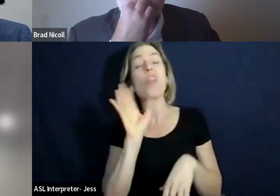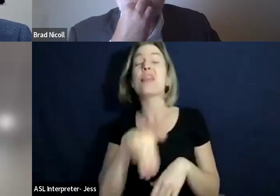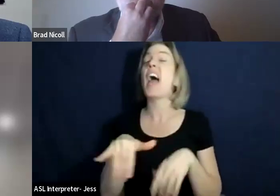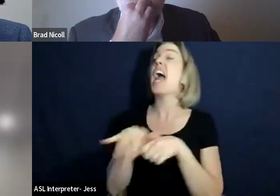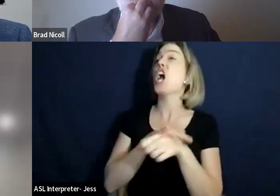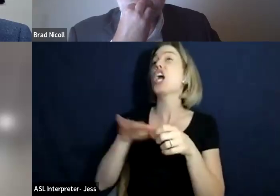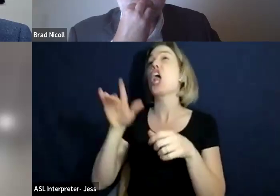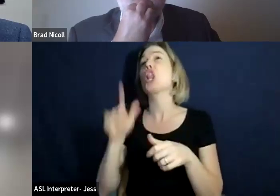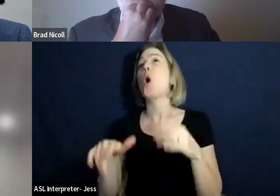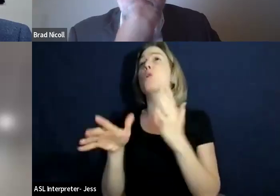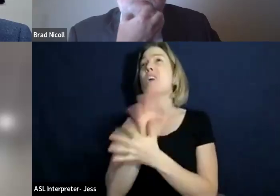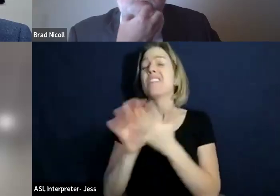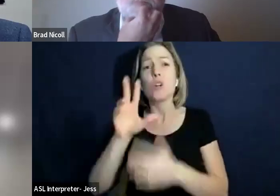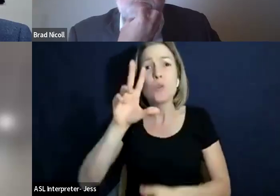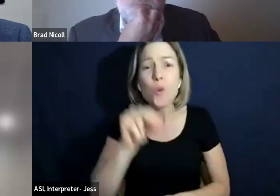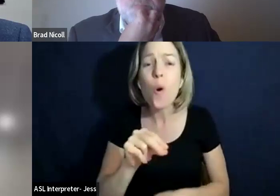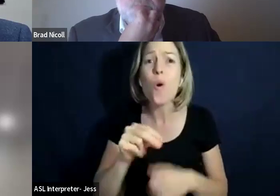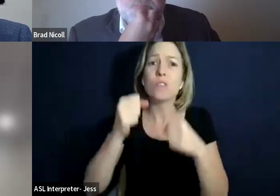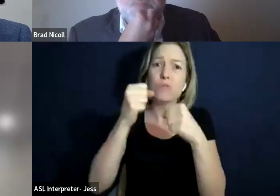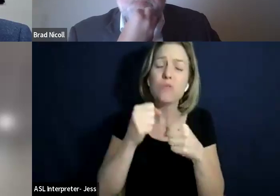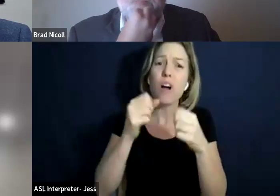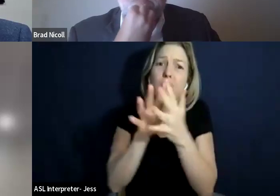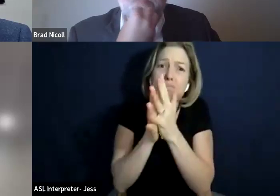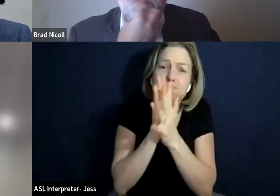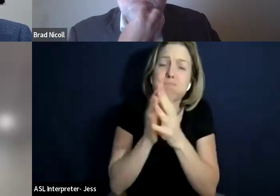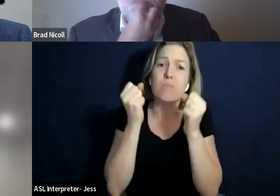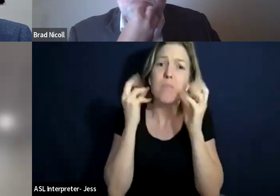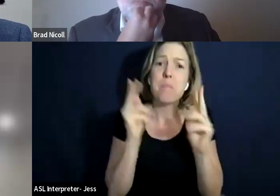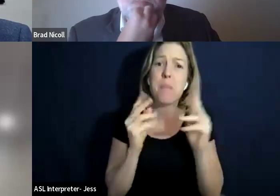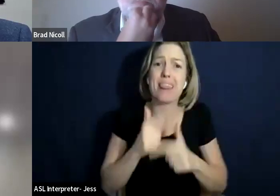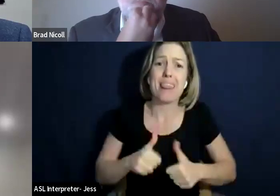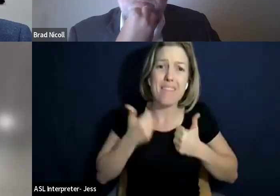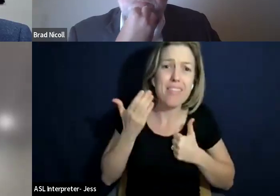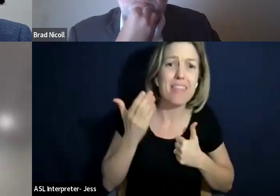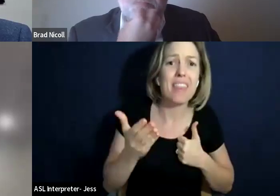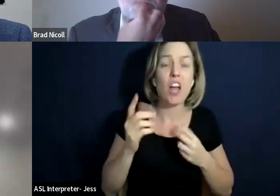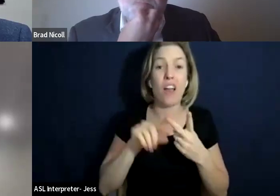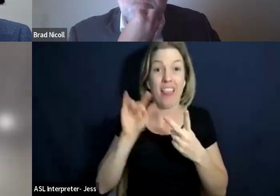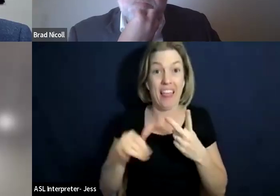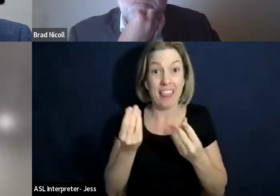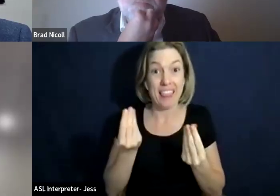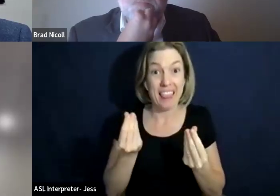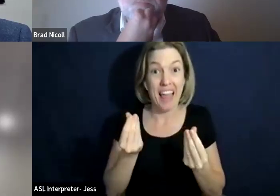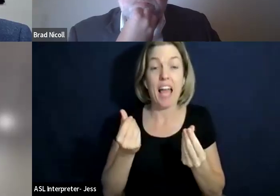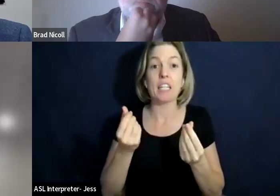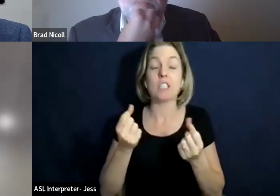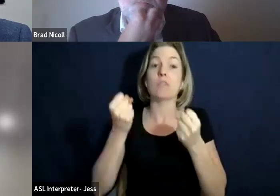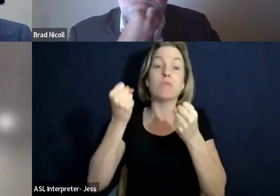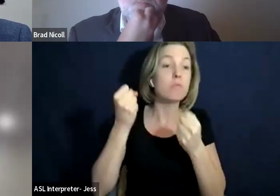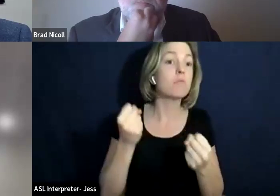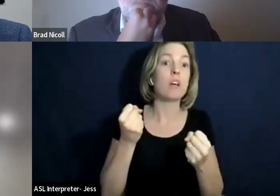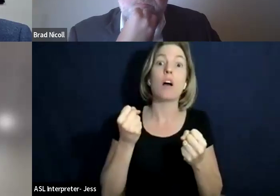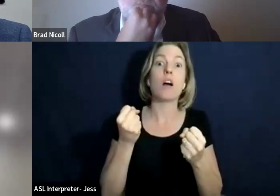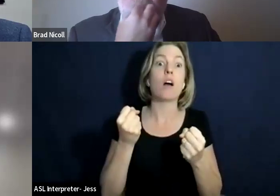it's really one of the most densely populated areas, and the land here is extremely all year round,